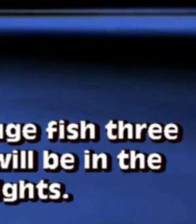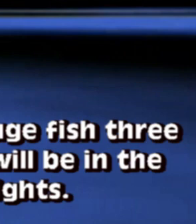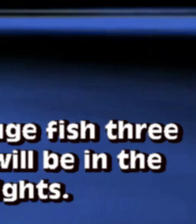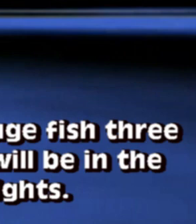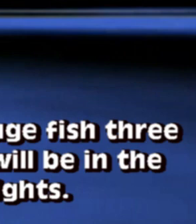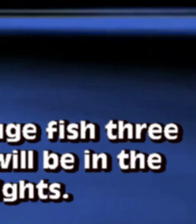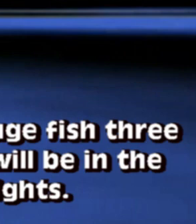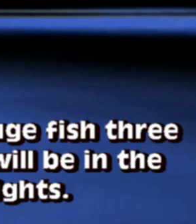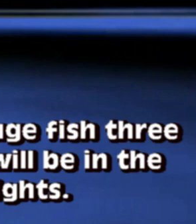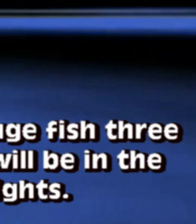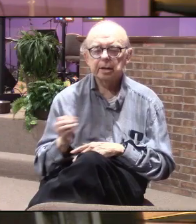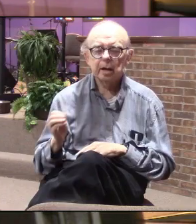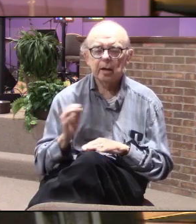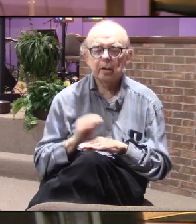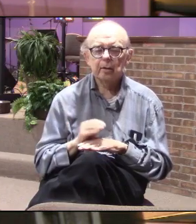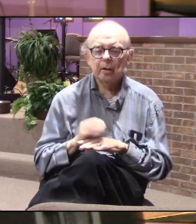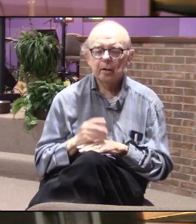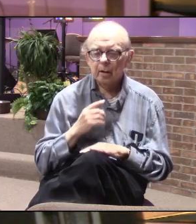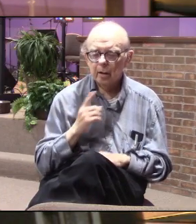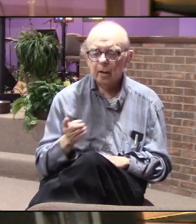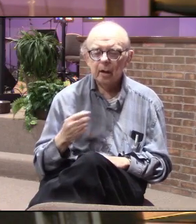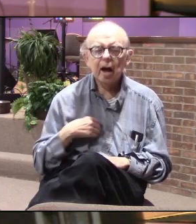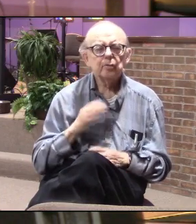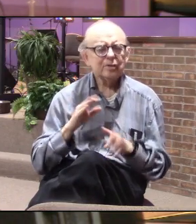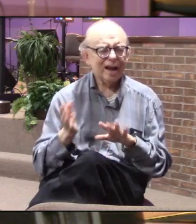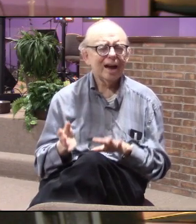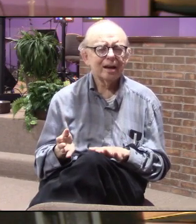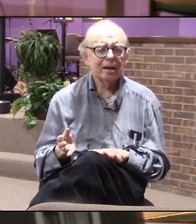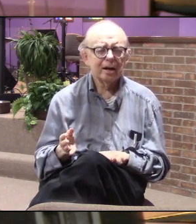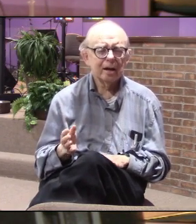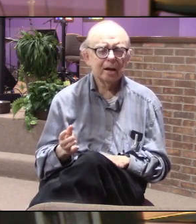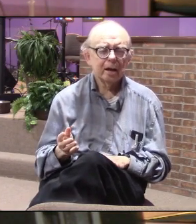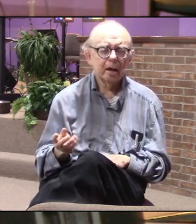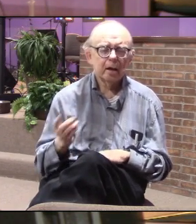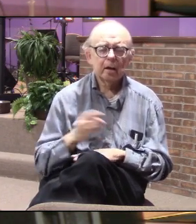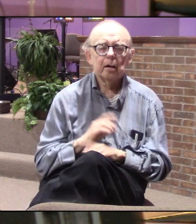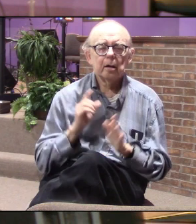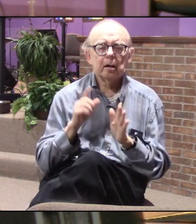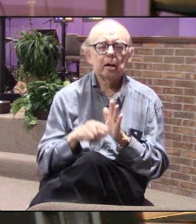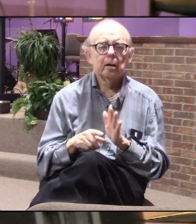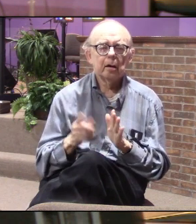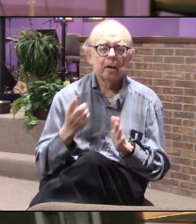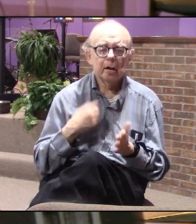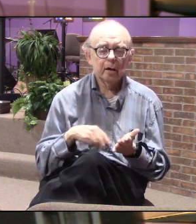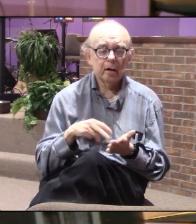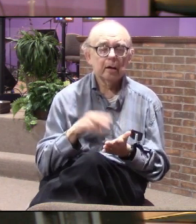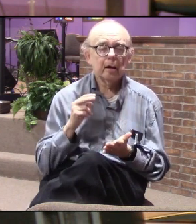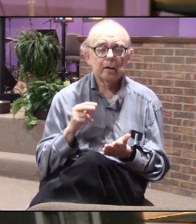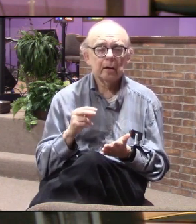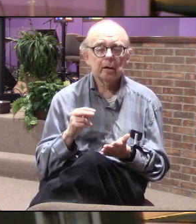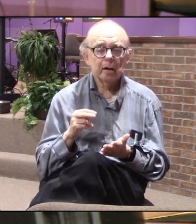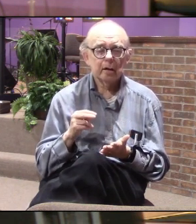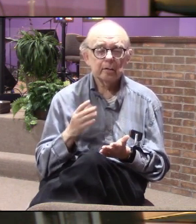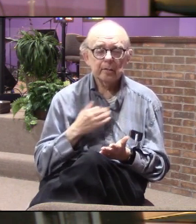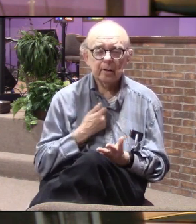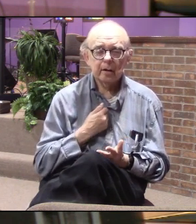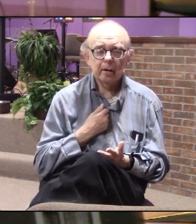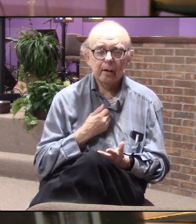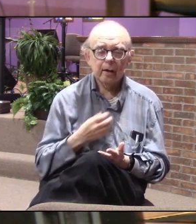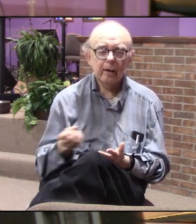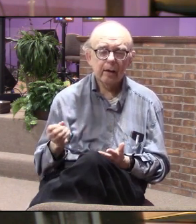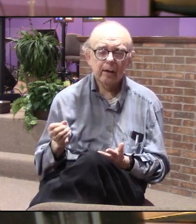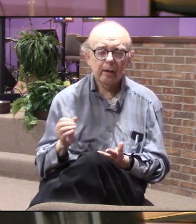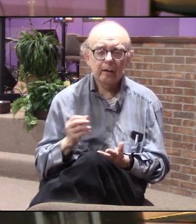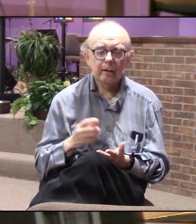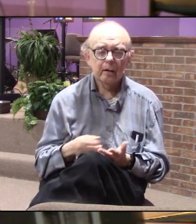3 days and nights. And he says, I'm going to die. And then 3 days later, he says, I'm going to resurrect myself. And